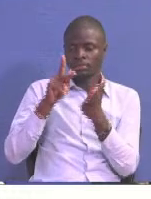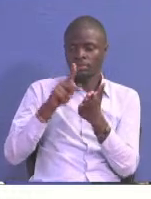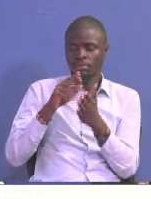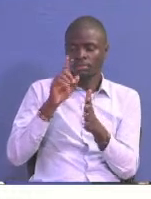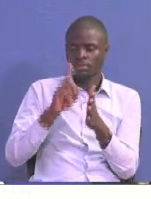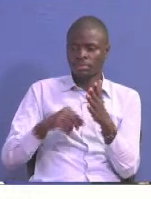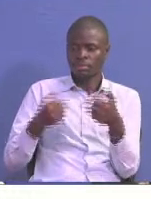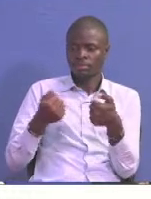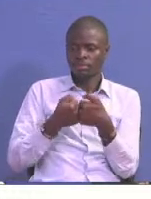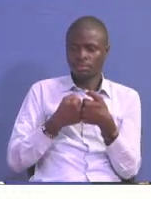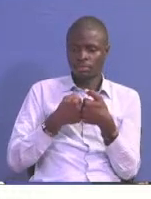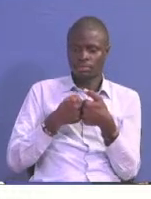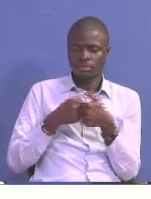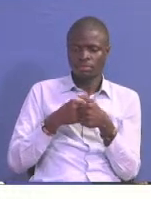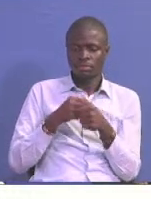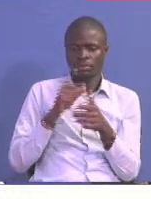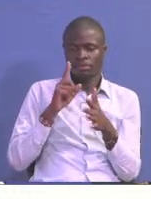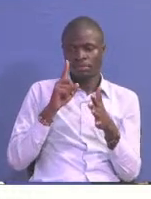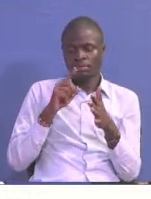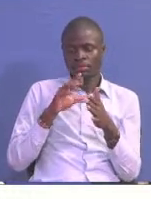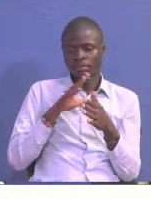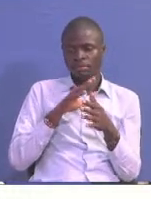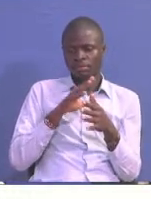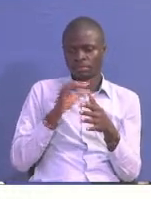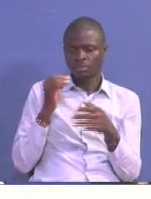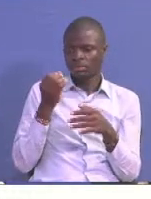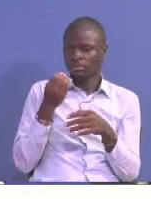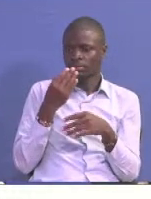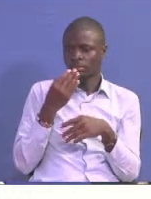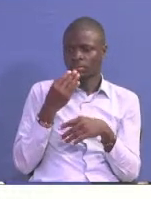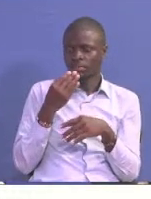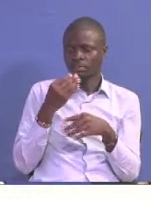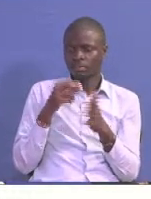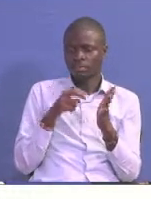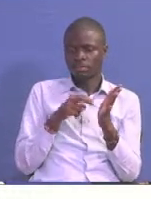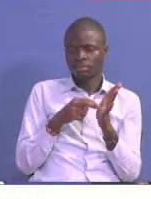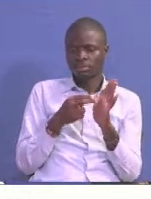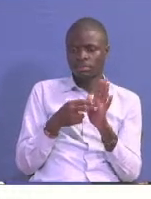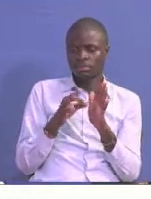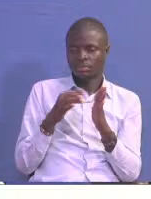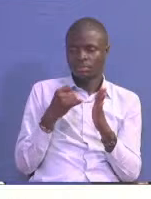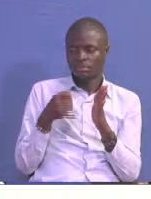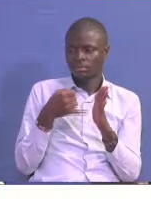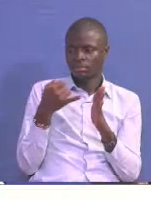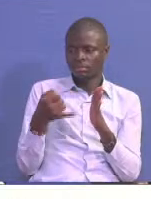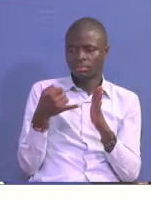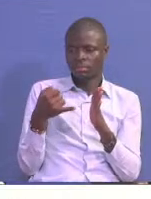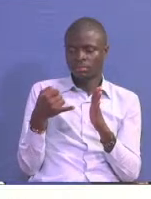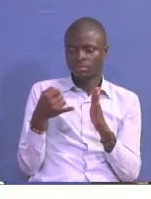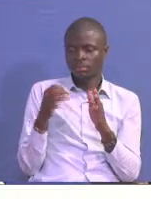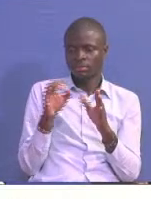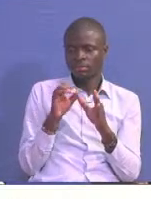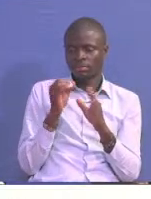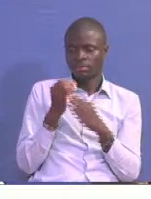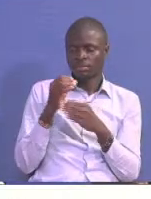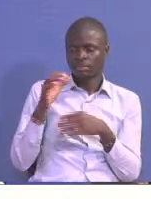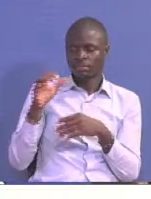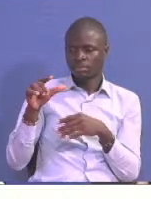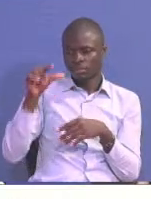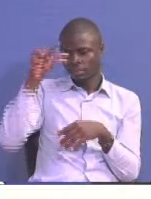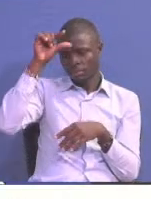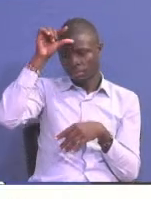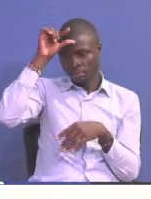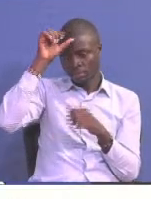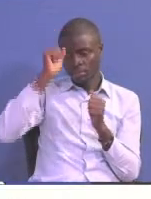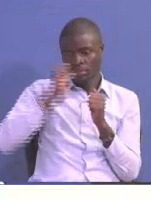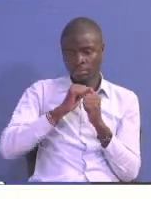happening and what, and feed the Ministry of Industrialization or even the county government with